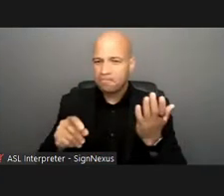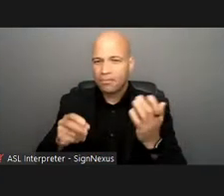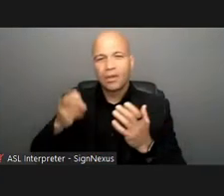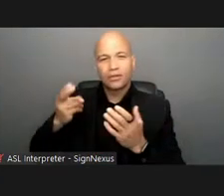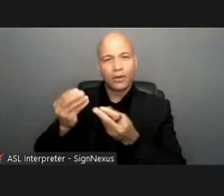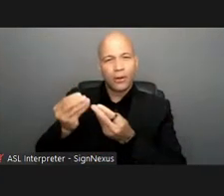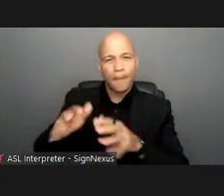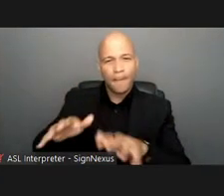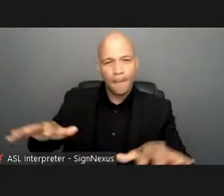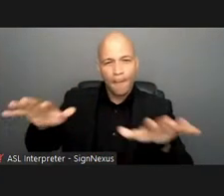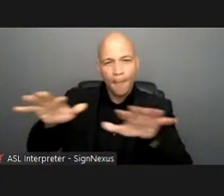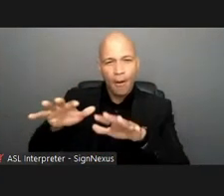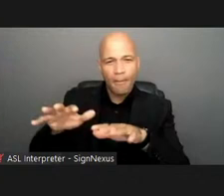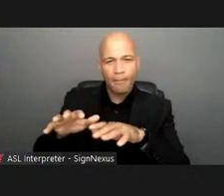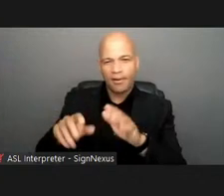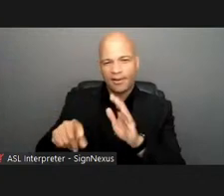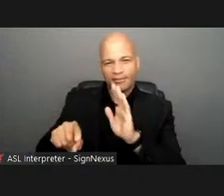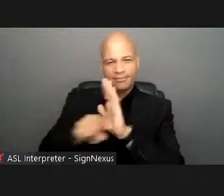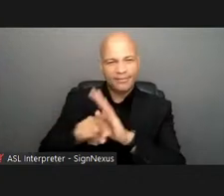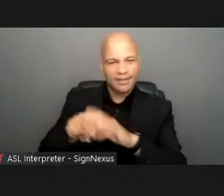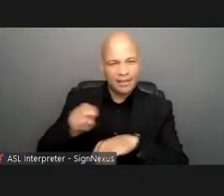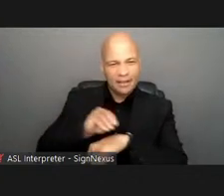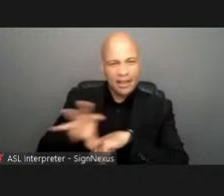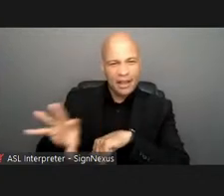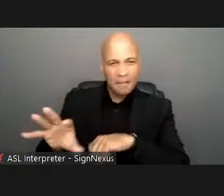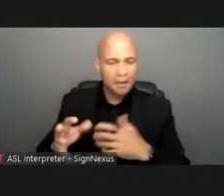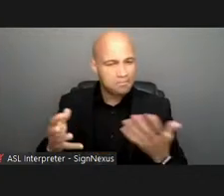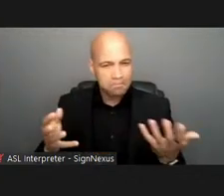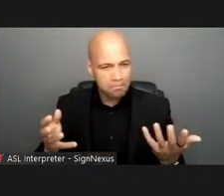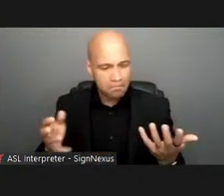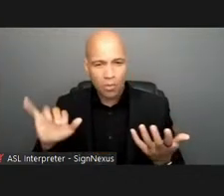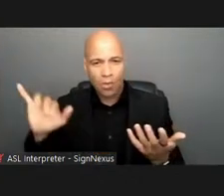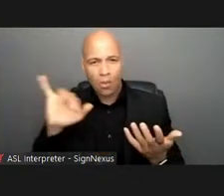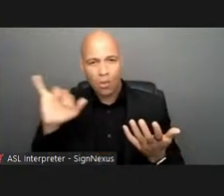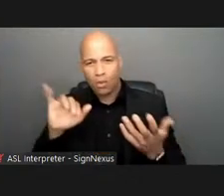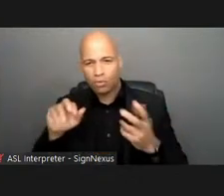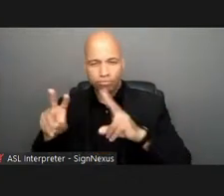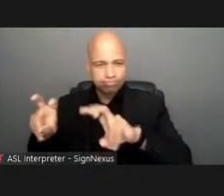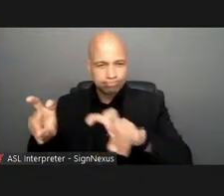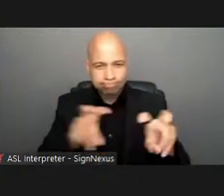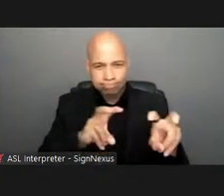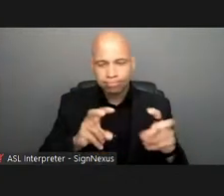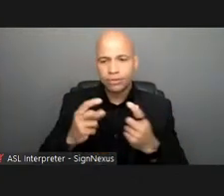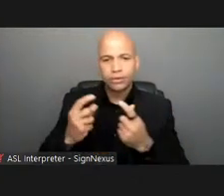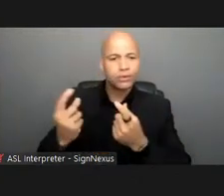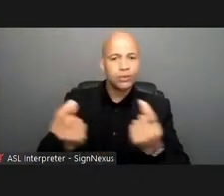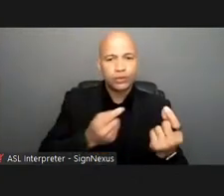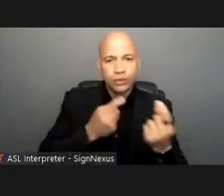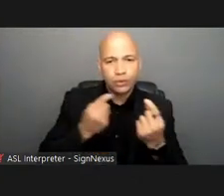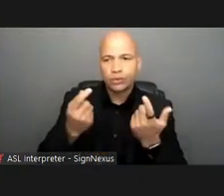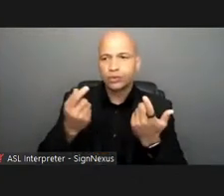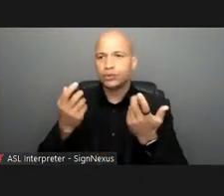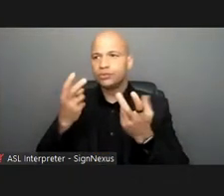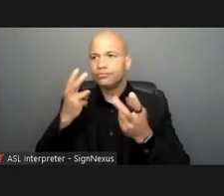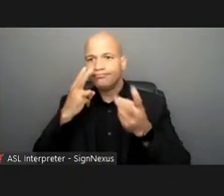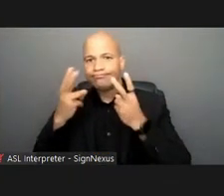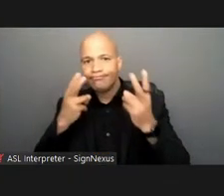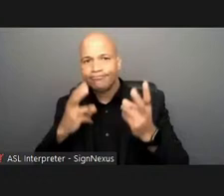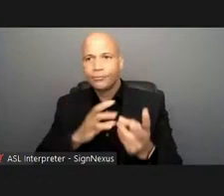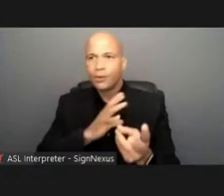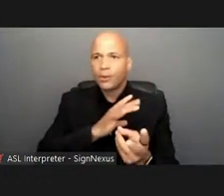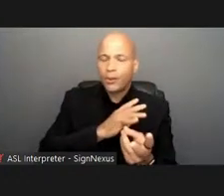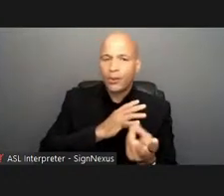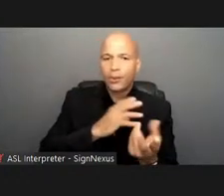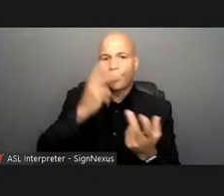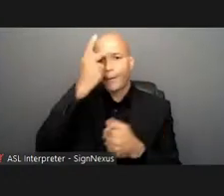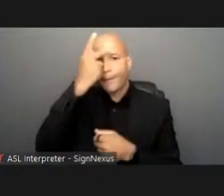historic property or a determination that the project would not adversely affect the activities features or attributes qualifying a